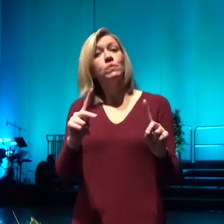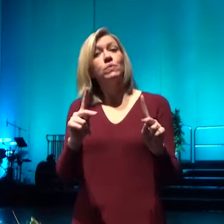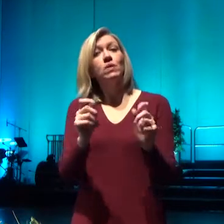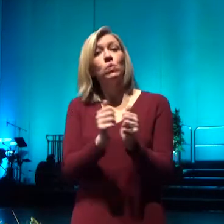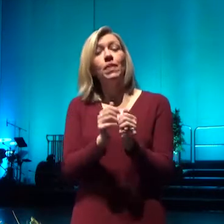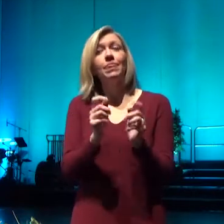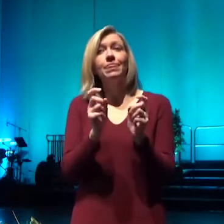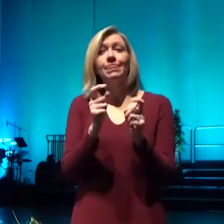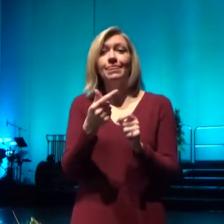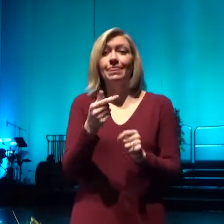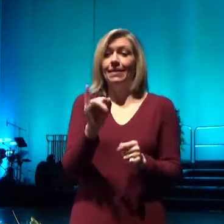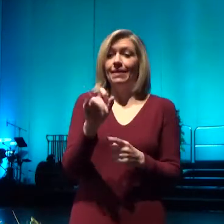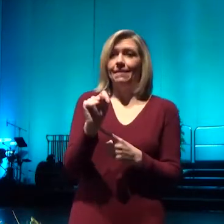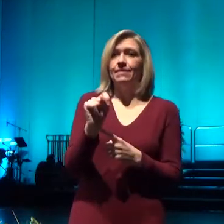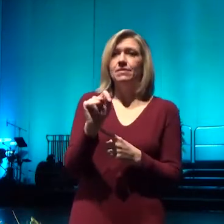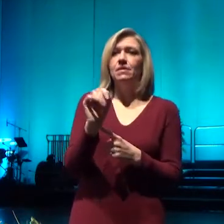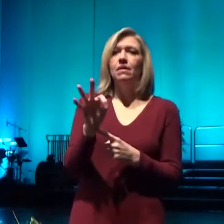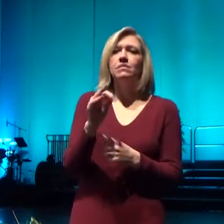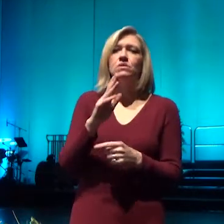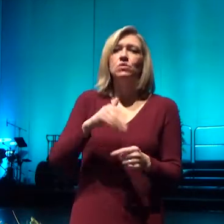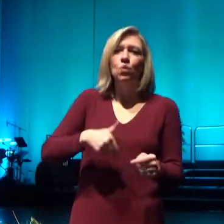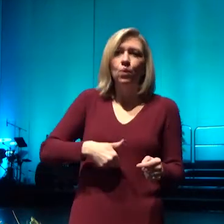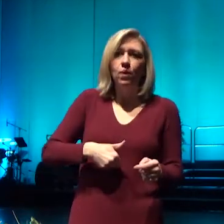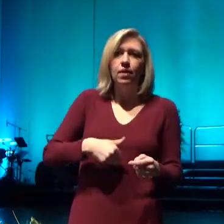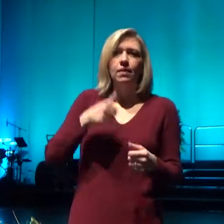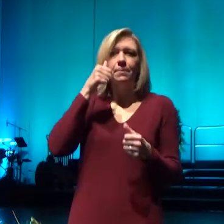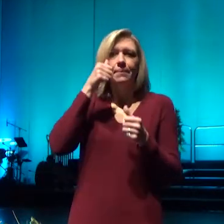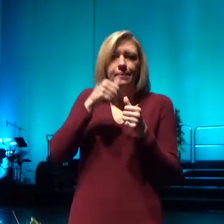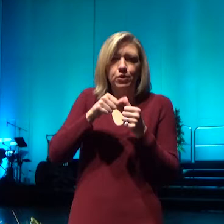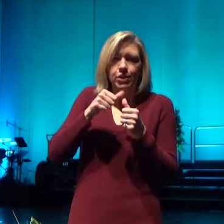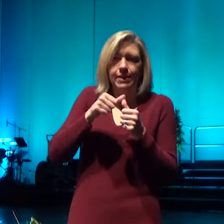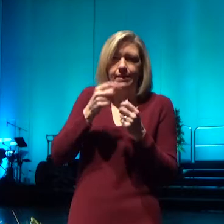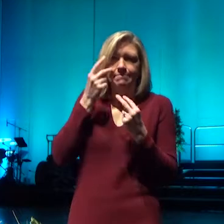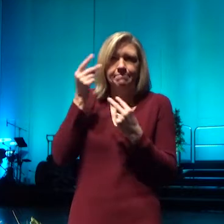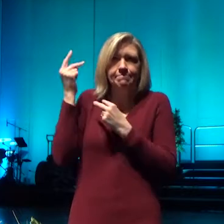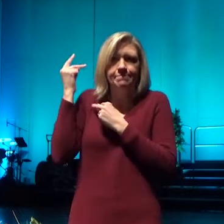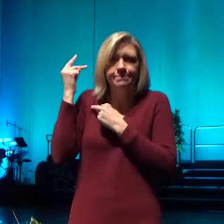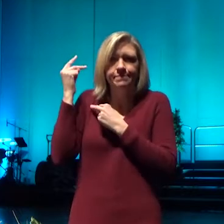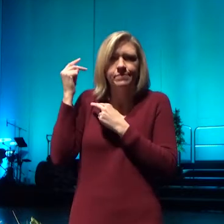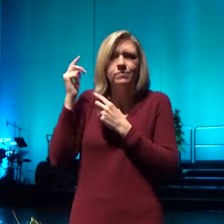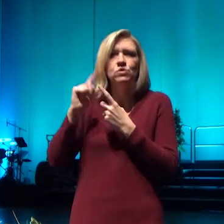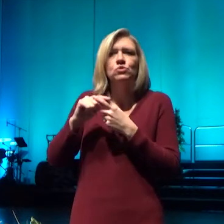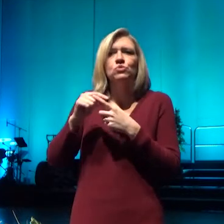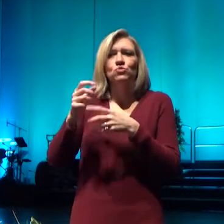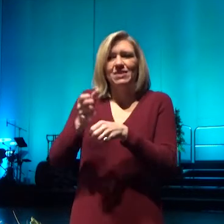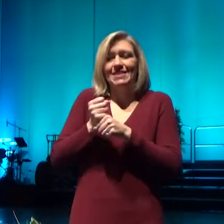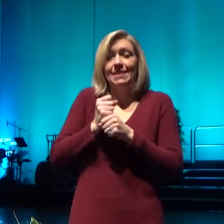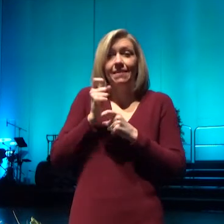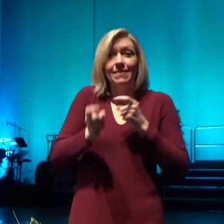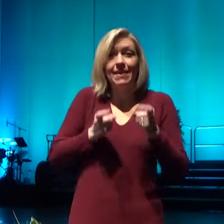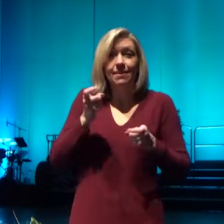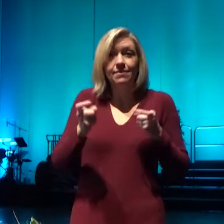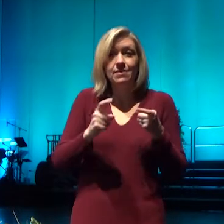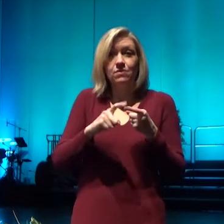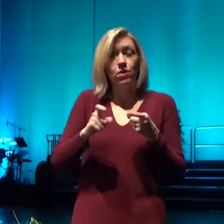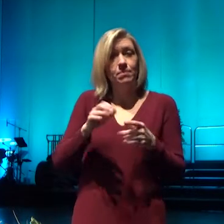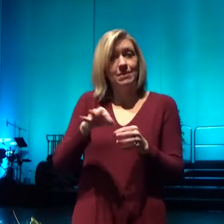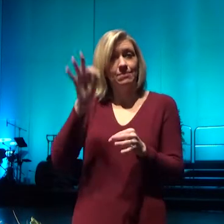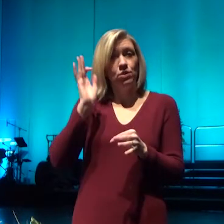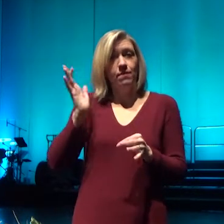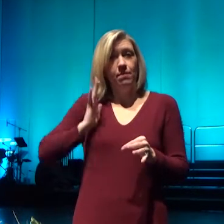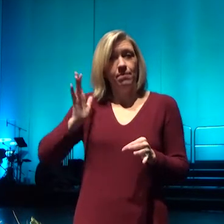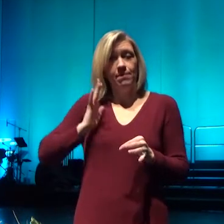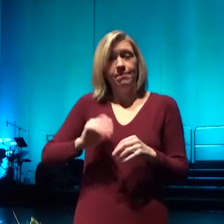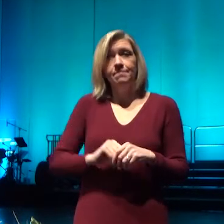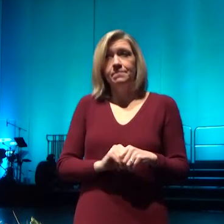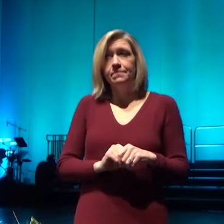with the gift of soulful memory to receive the gifts that the spirit of the past has to offer.